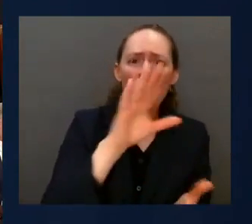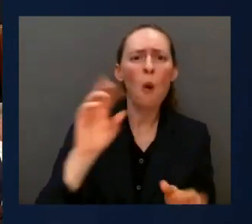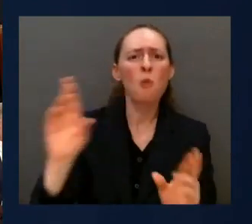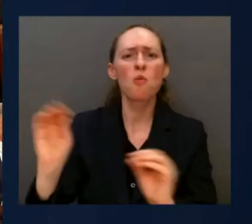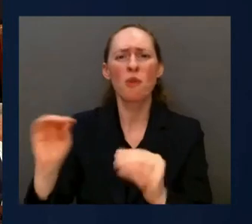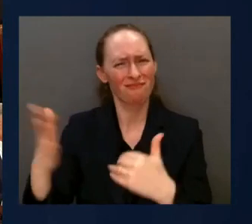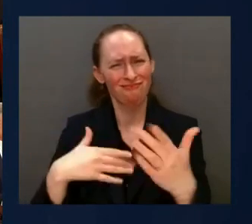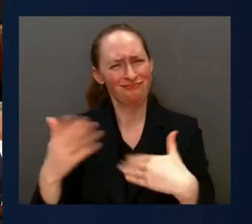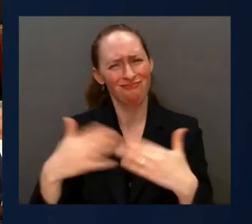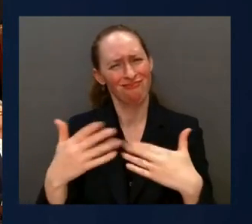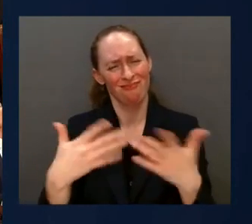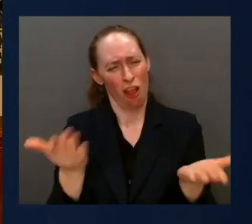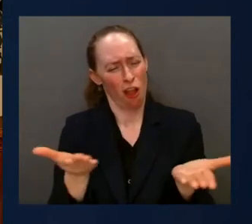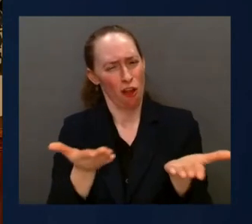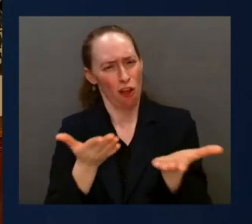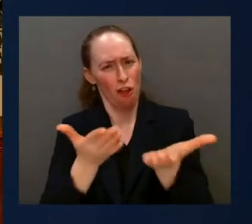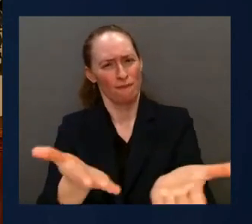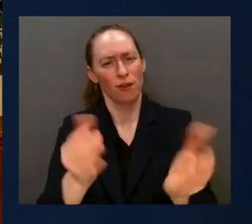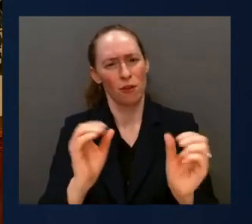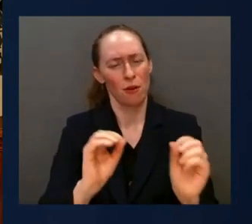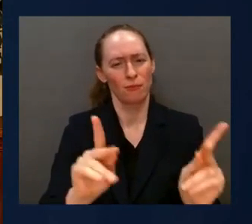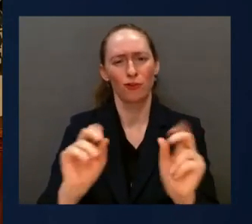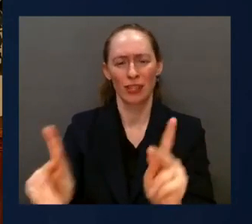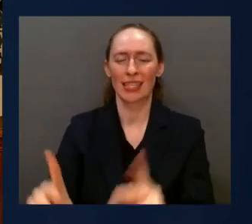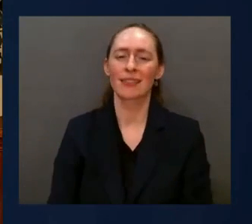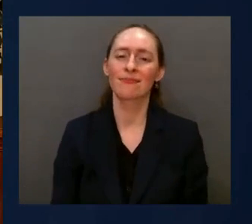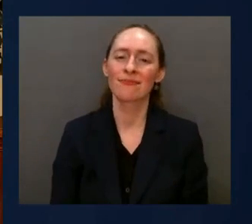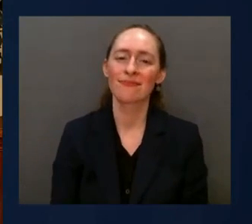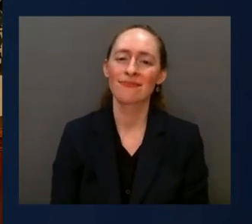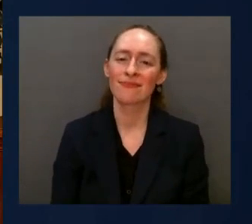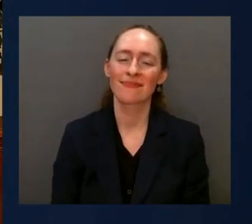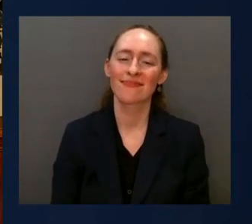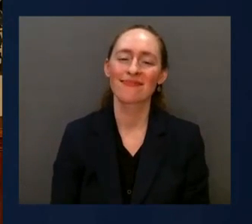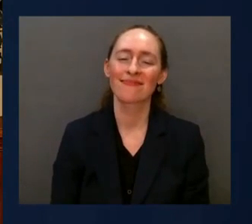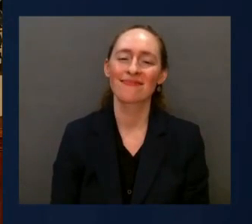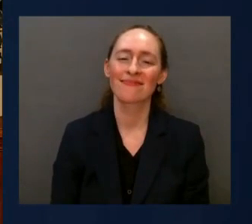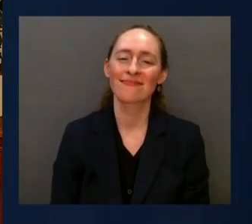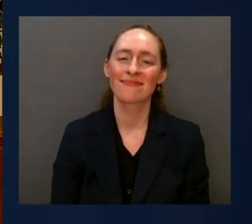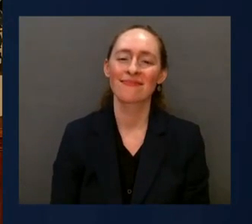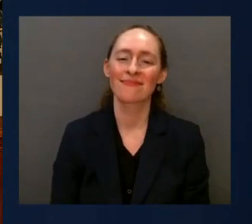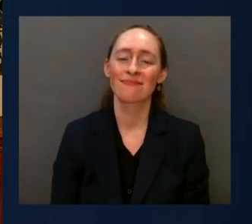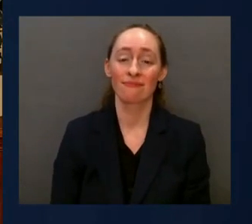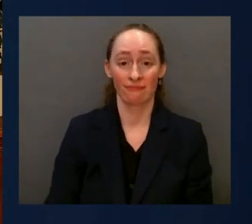folks, in the midst of the COVID crisis, when schools were closed